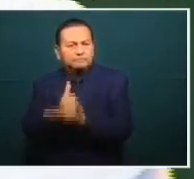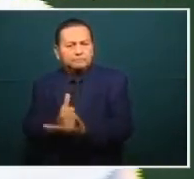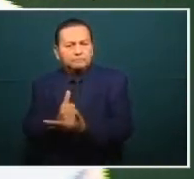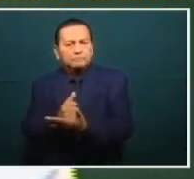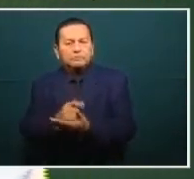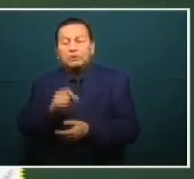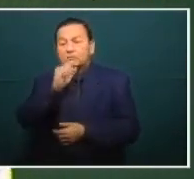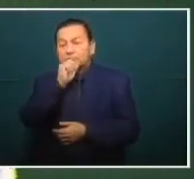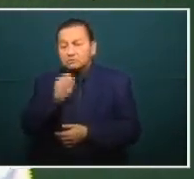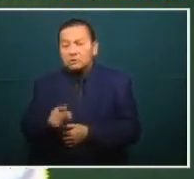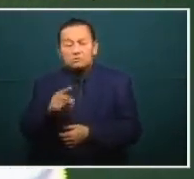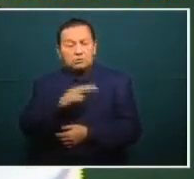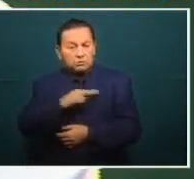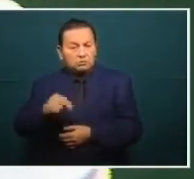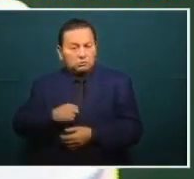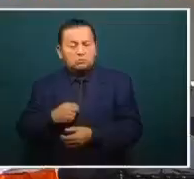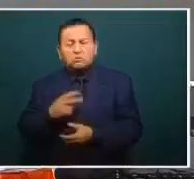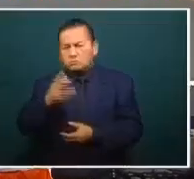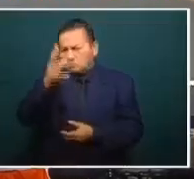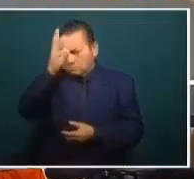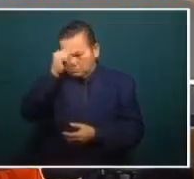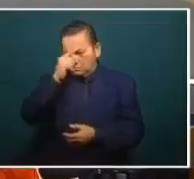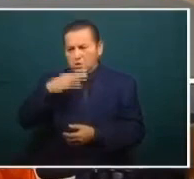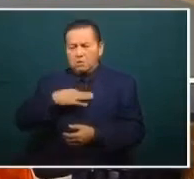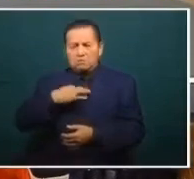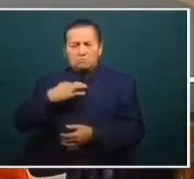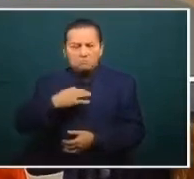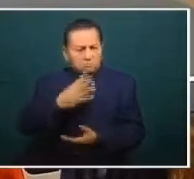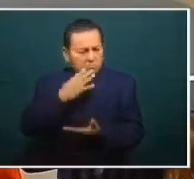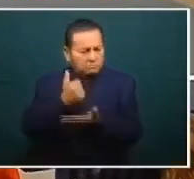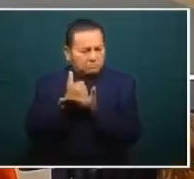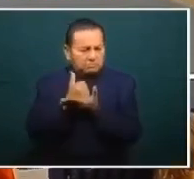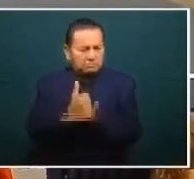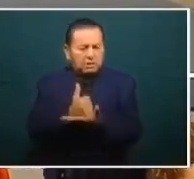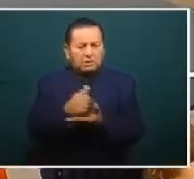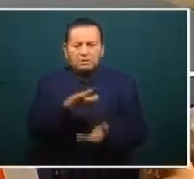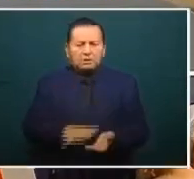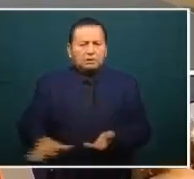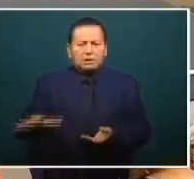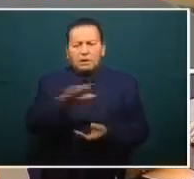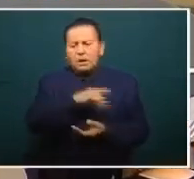But we are also willing to help to comply